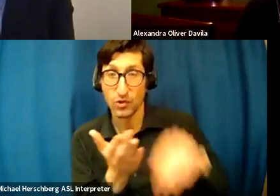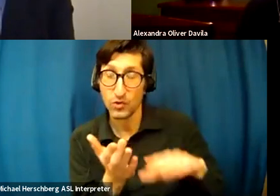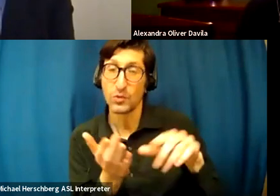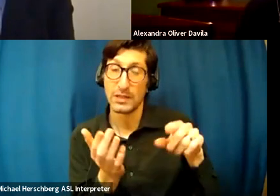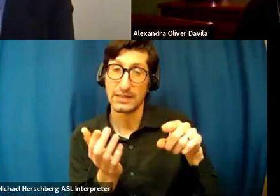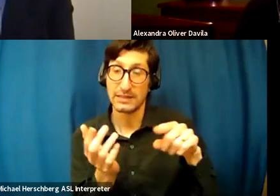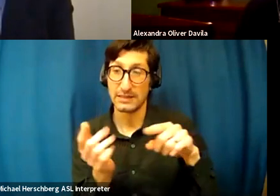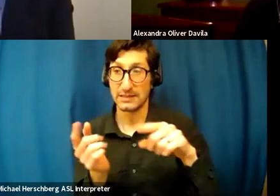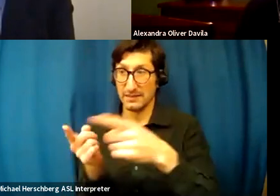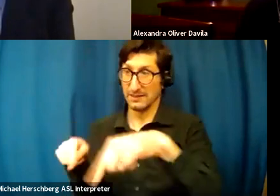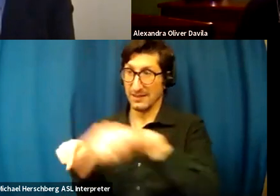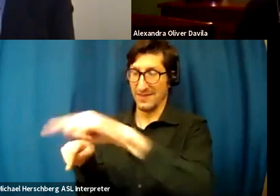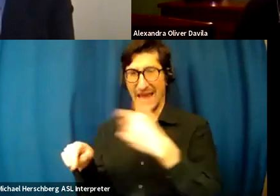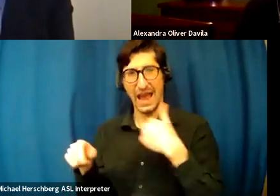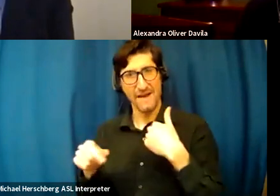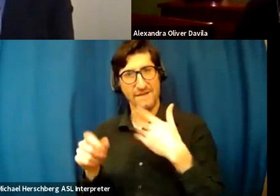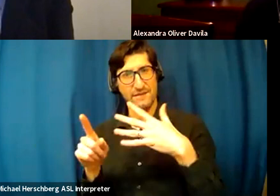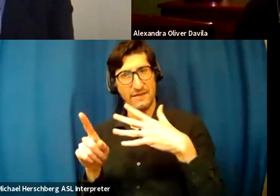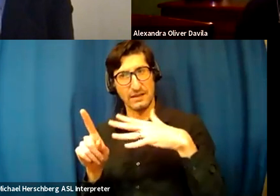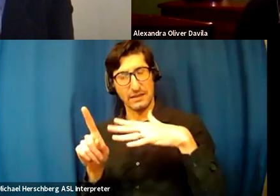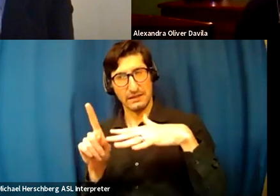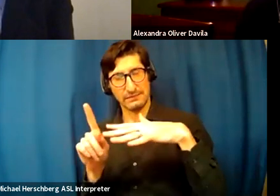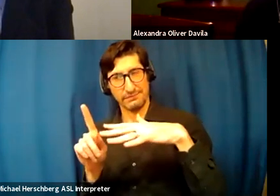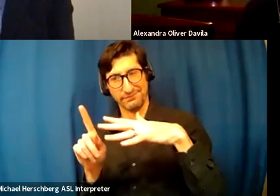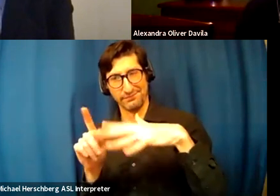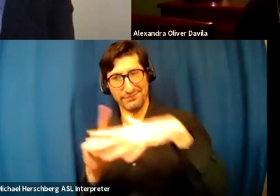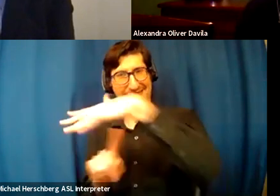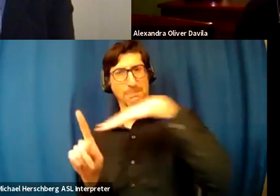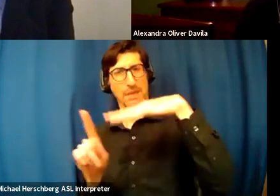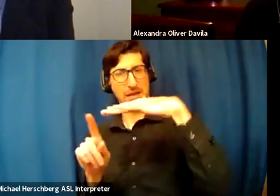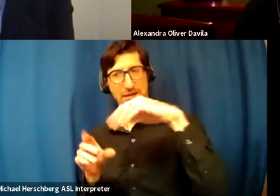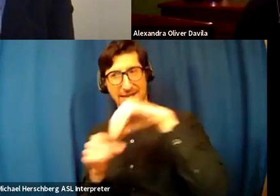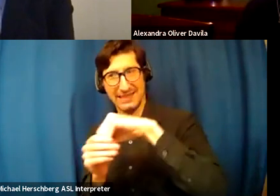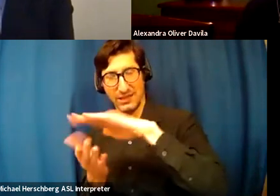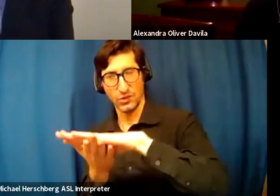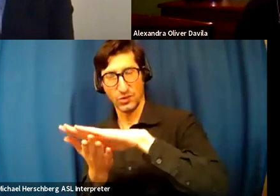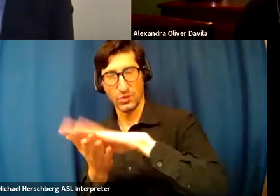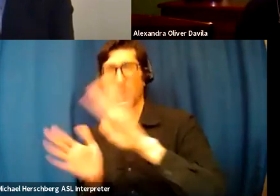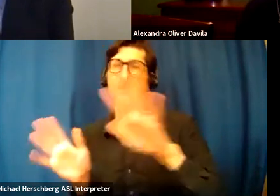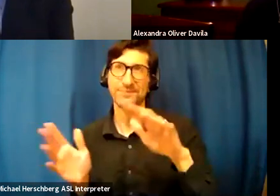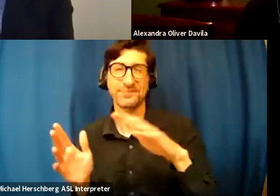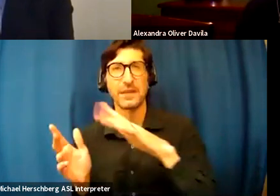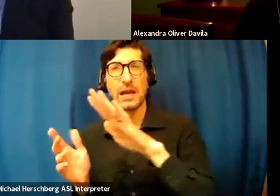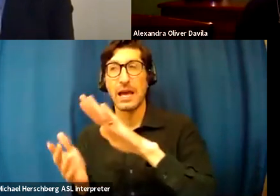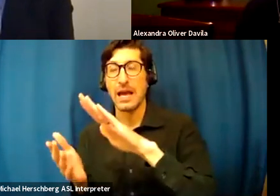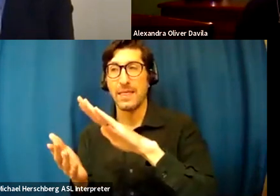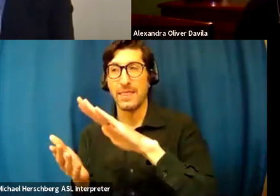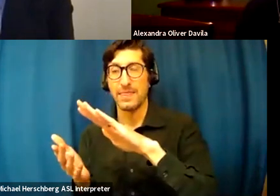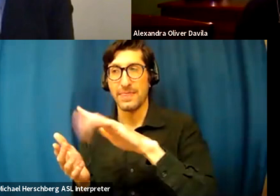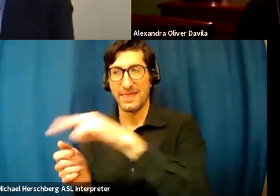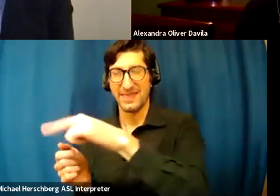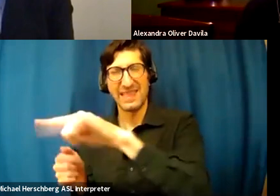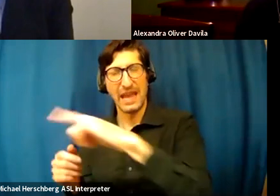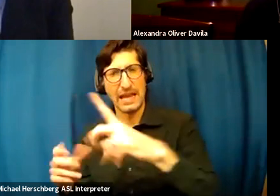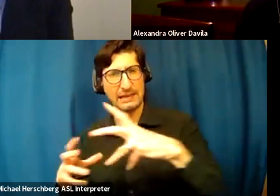given the space in schools to feel as though, you know, their academics and their education is theirs, and